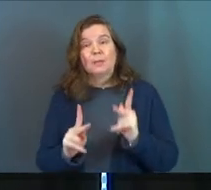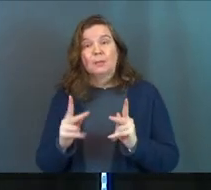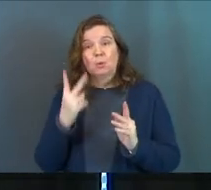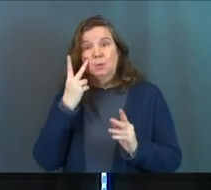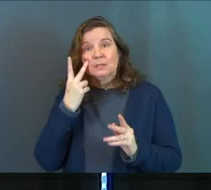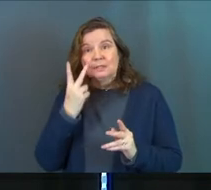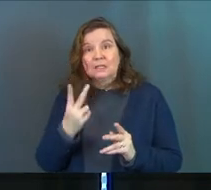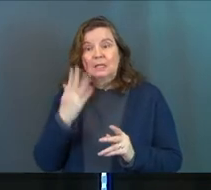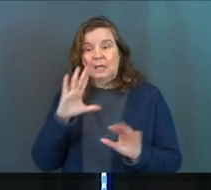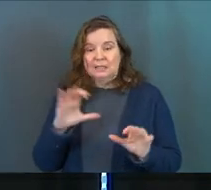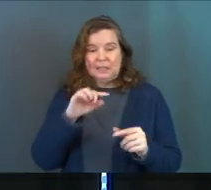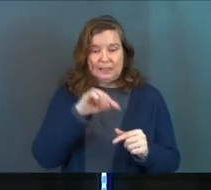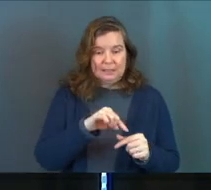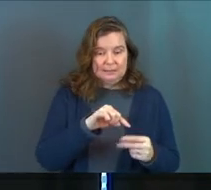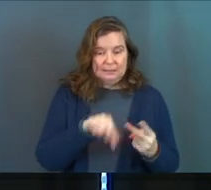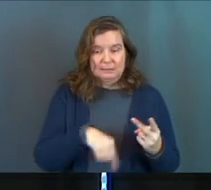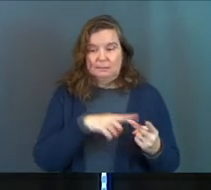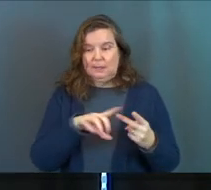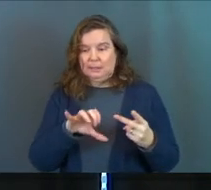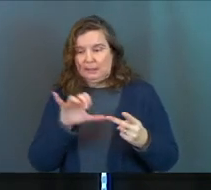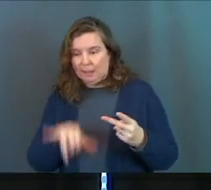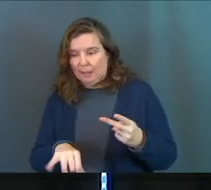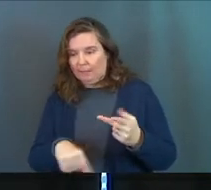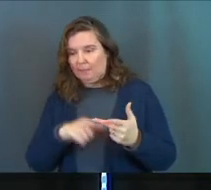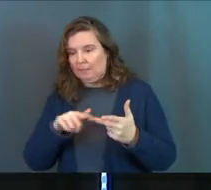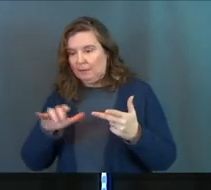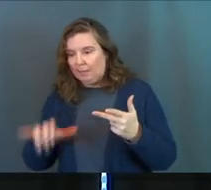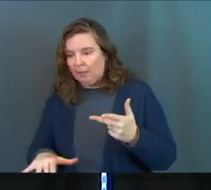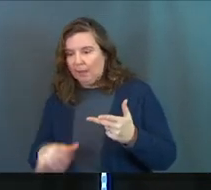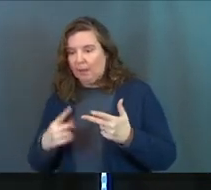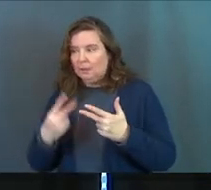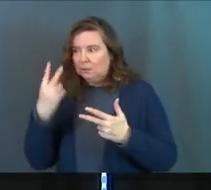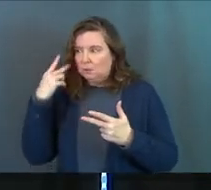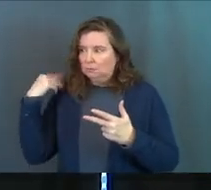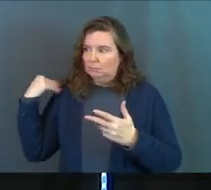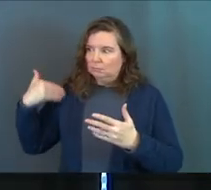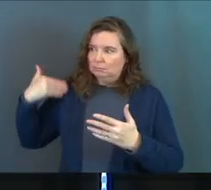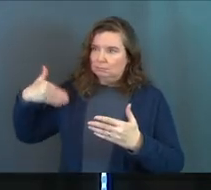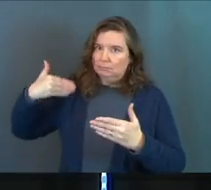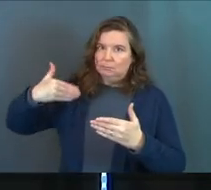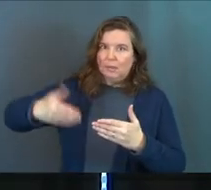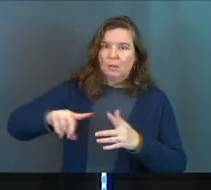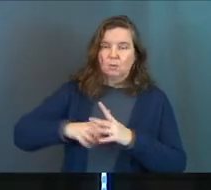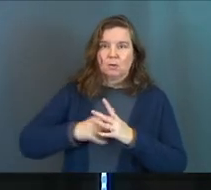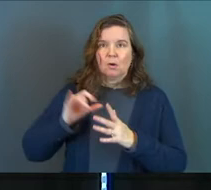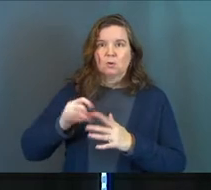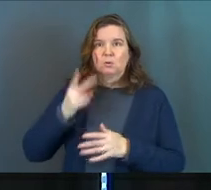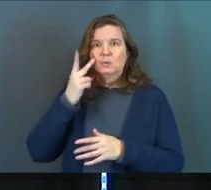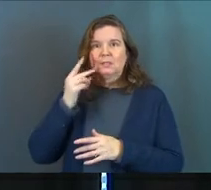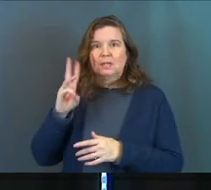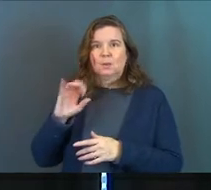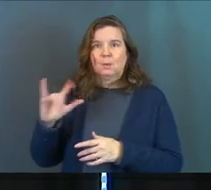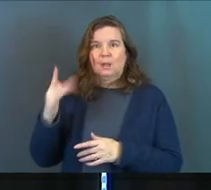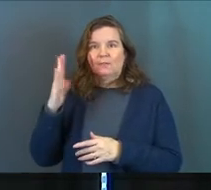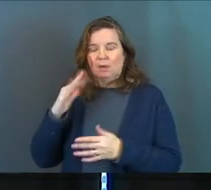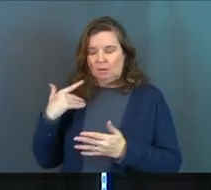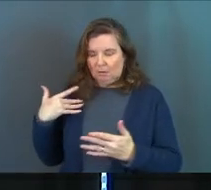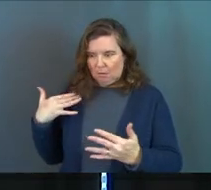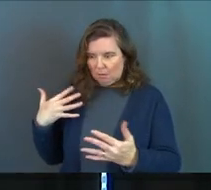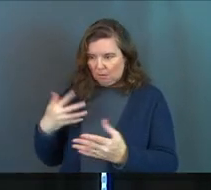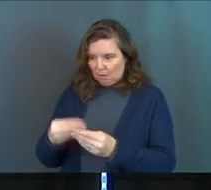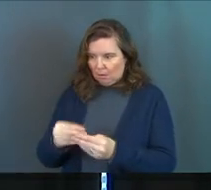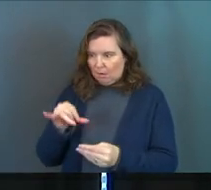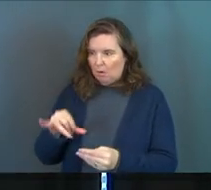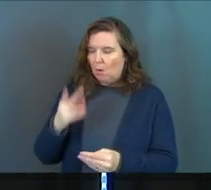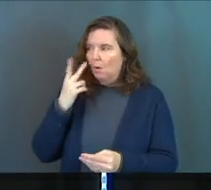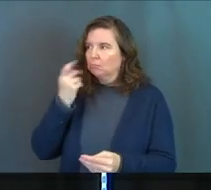would see God did this here, and then he did this over here, and then he did this over here. And they would start to discern what the will of God was. They